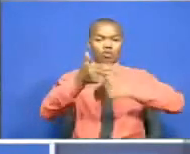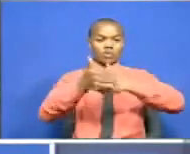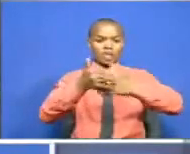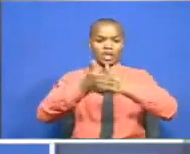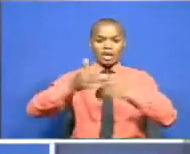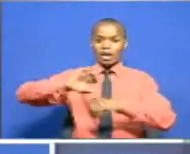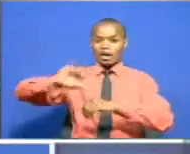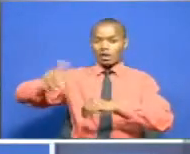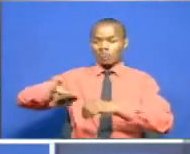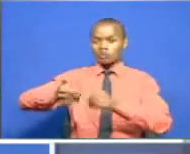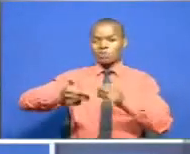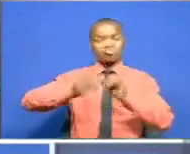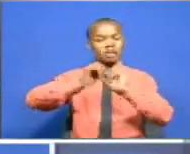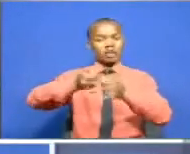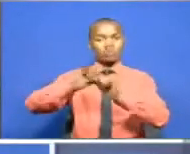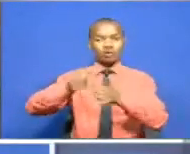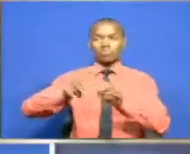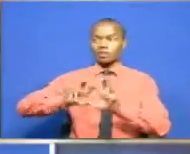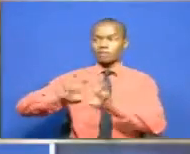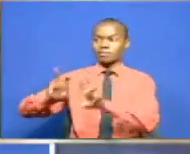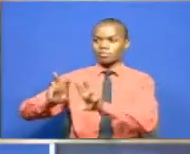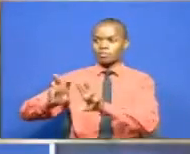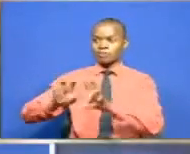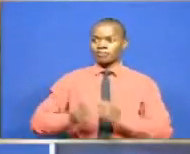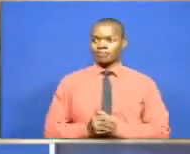other stories here now at the county briefs.